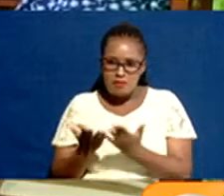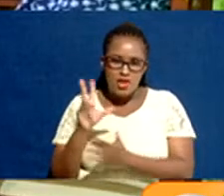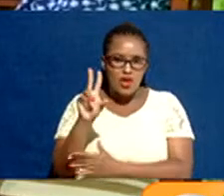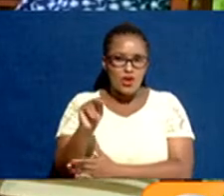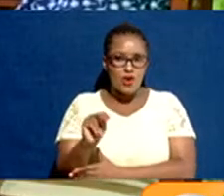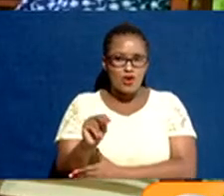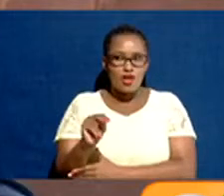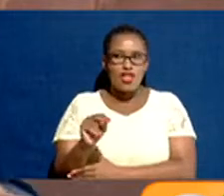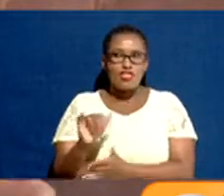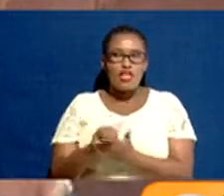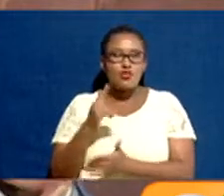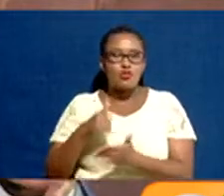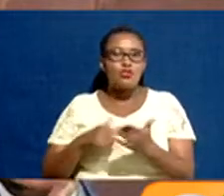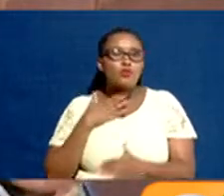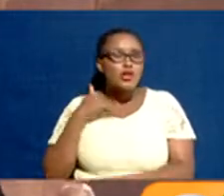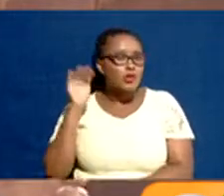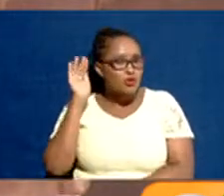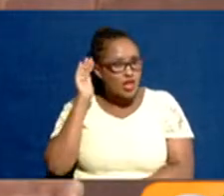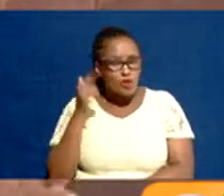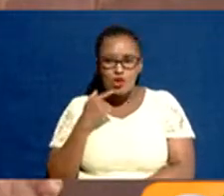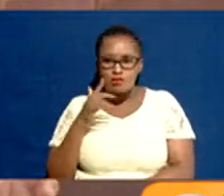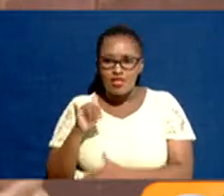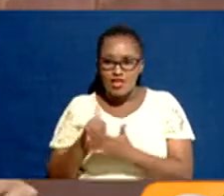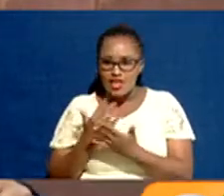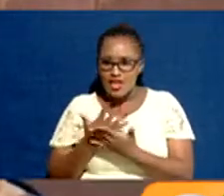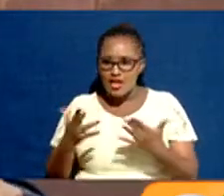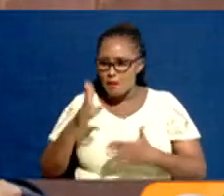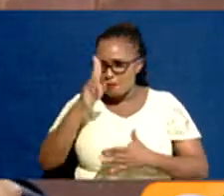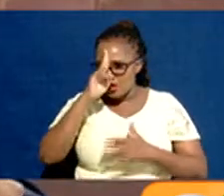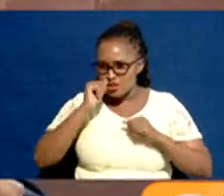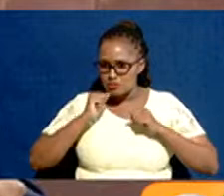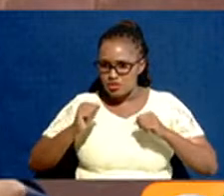to quote you verbatim, you said any police commander should